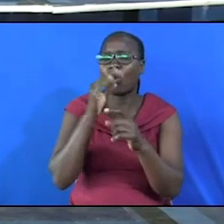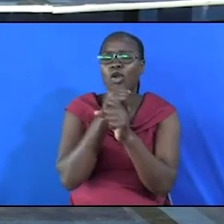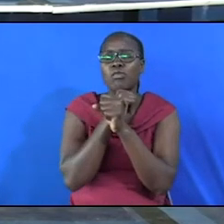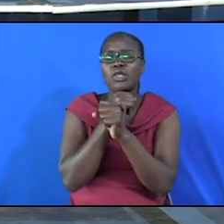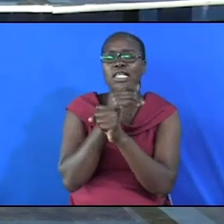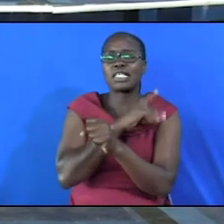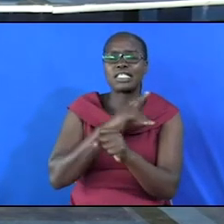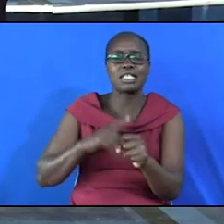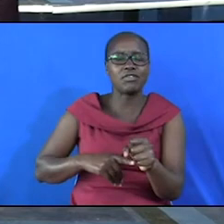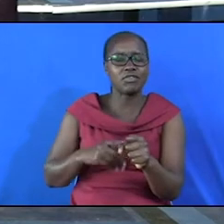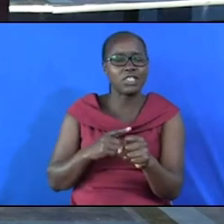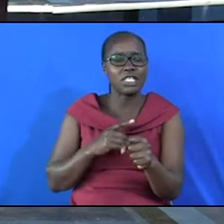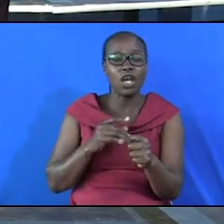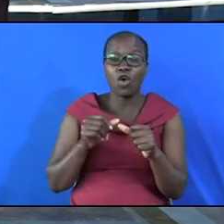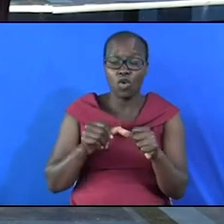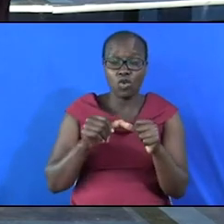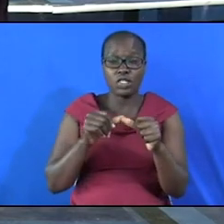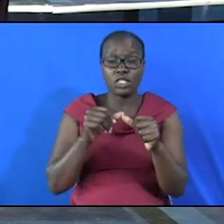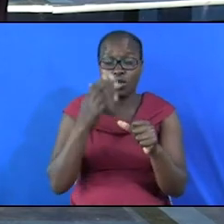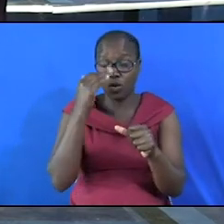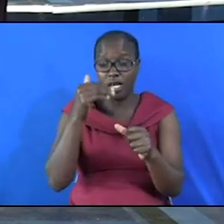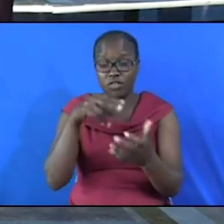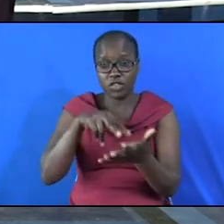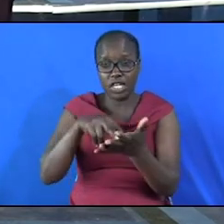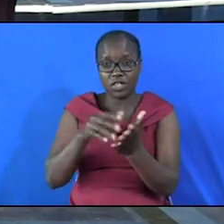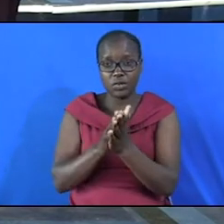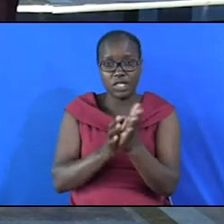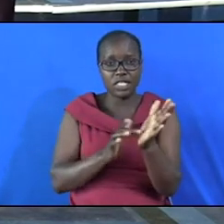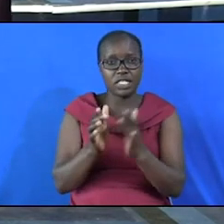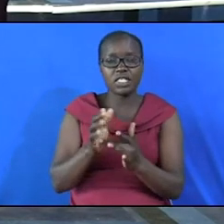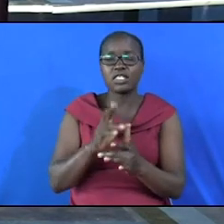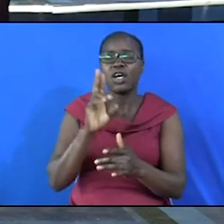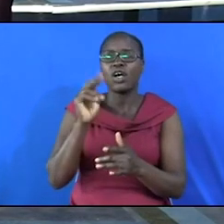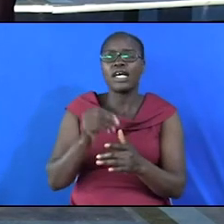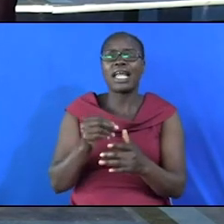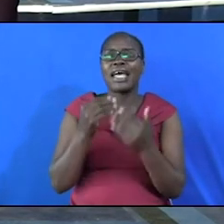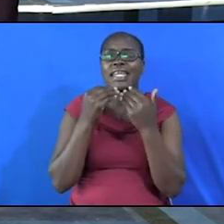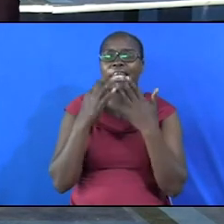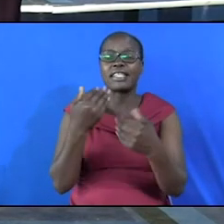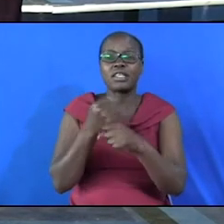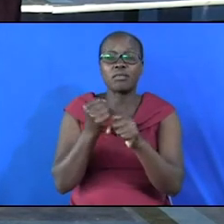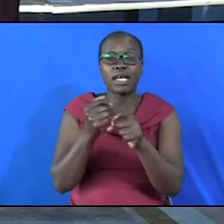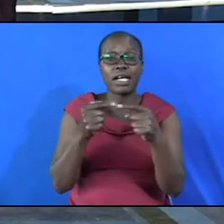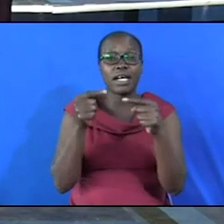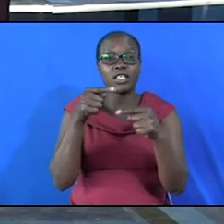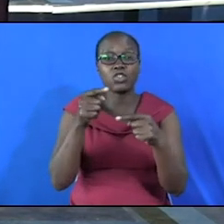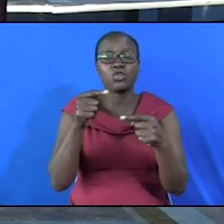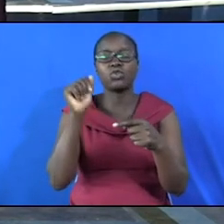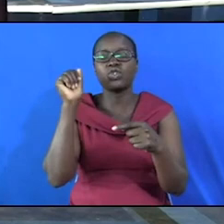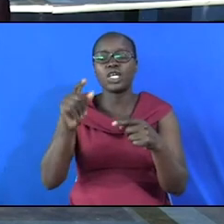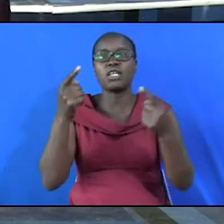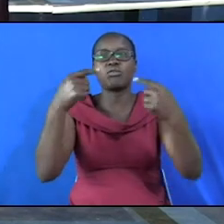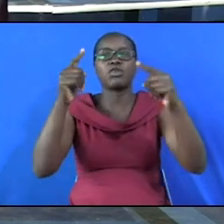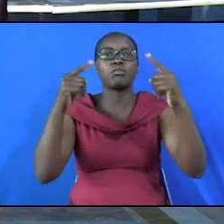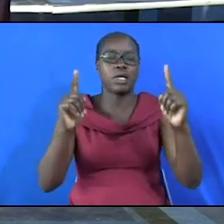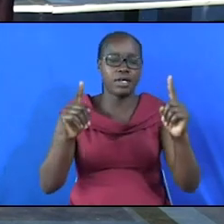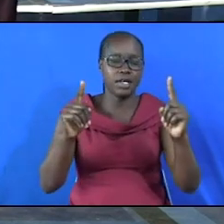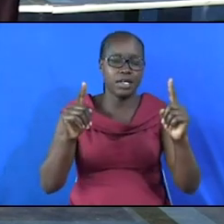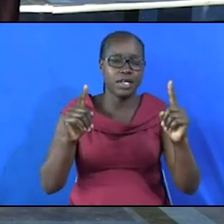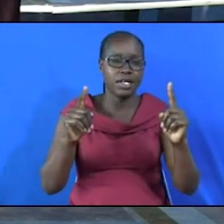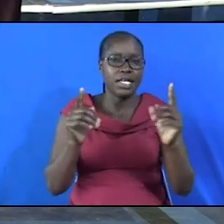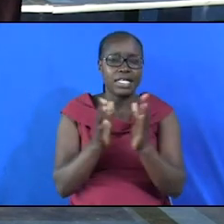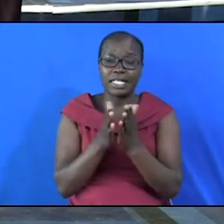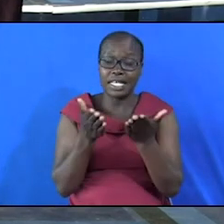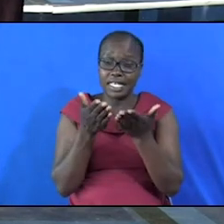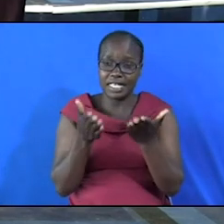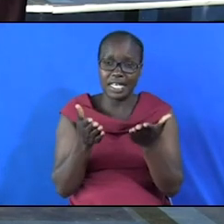you together? Because when you start with Jesus Christ, no weapon formed against you shall prosper.